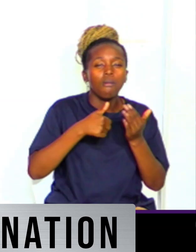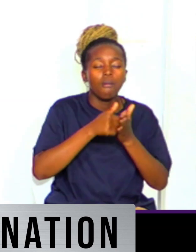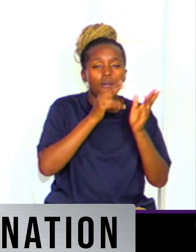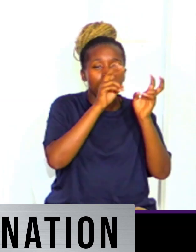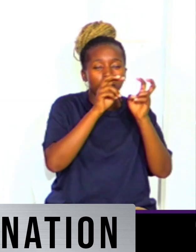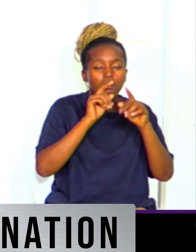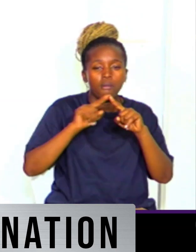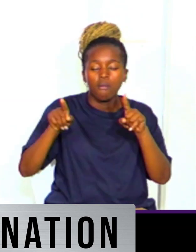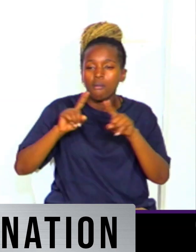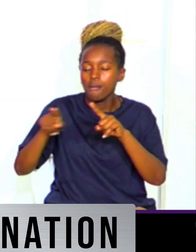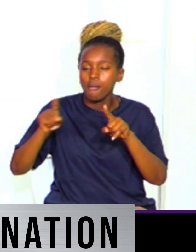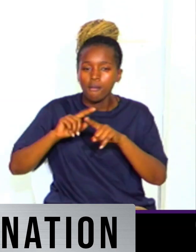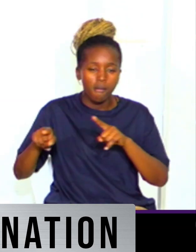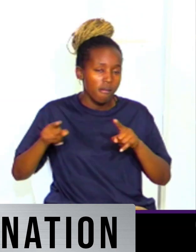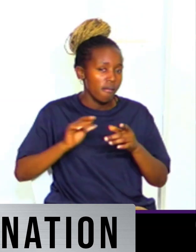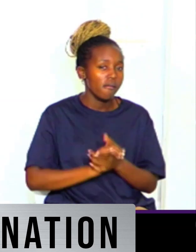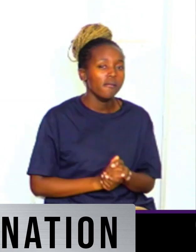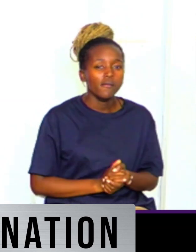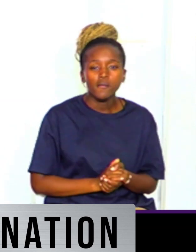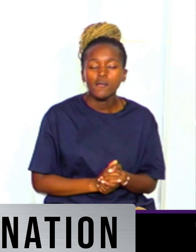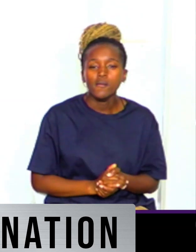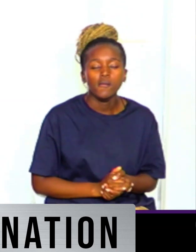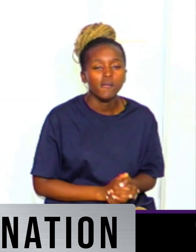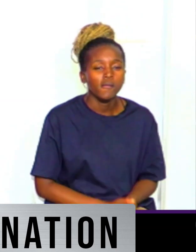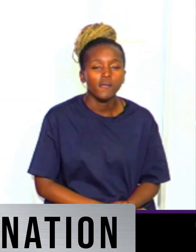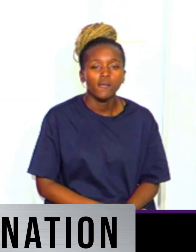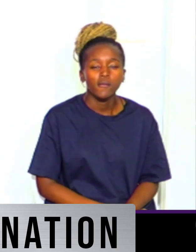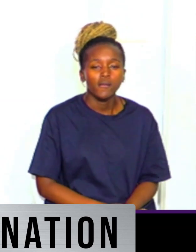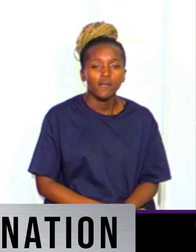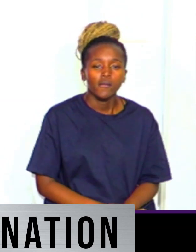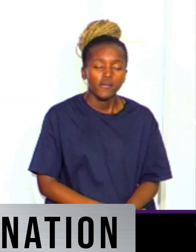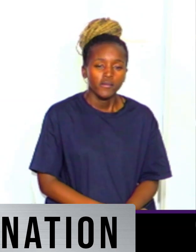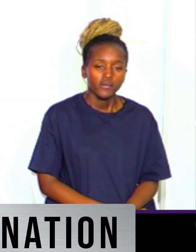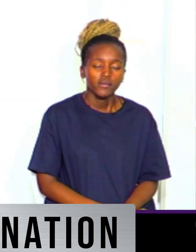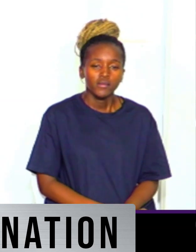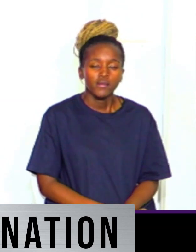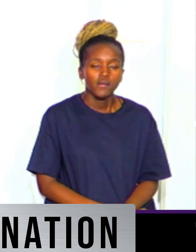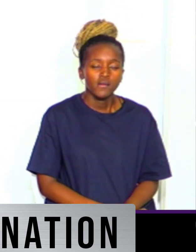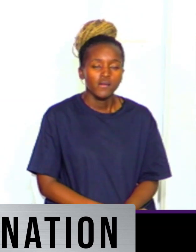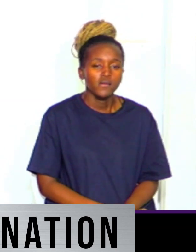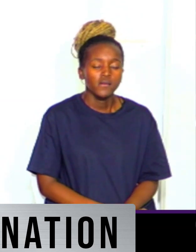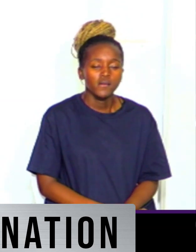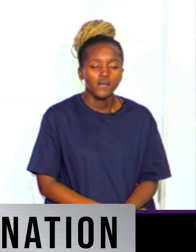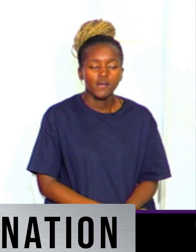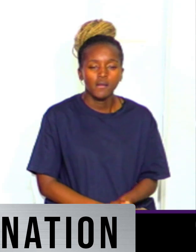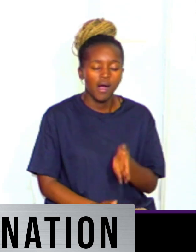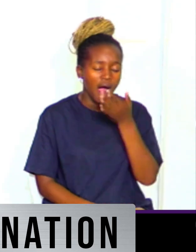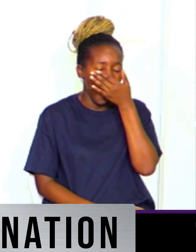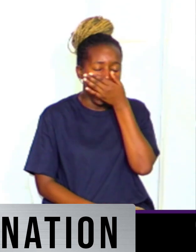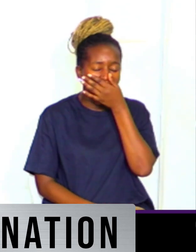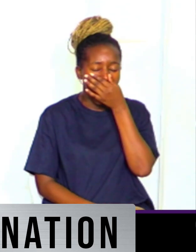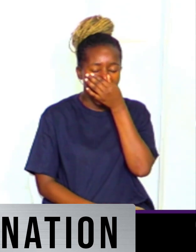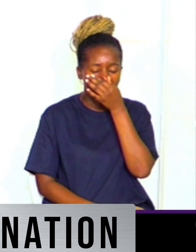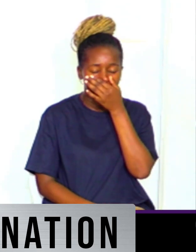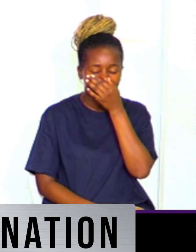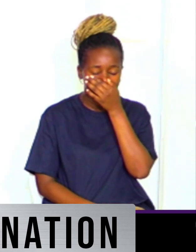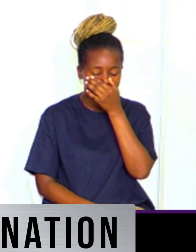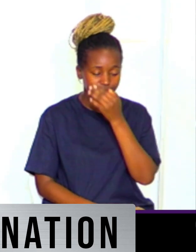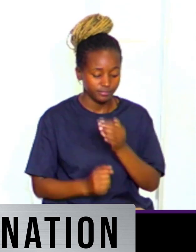Yeah, viewership ipande juu. Now, Rigi G.